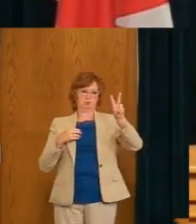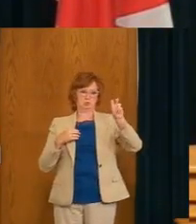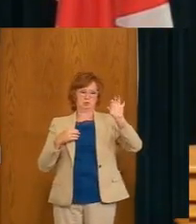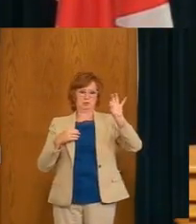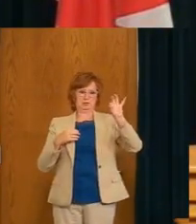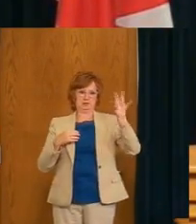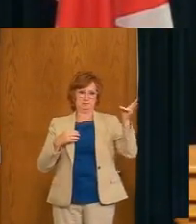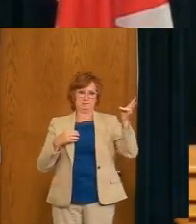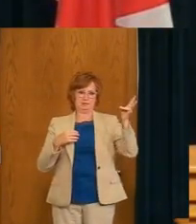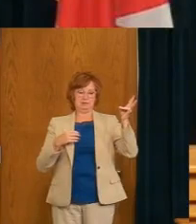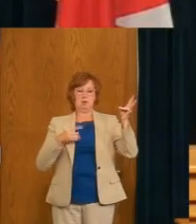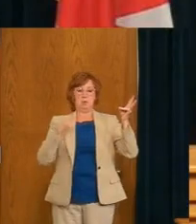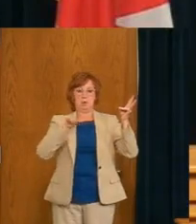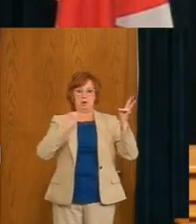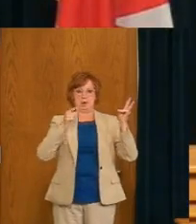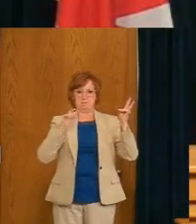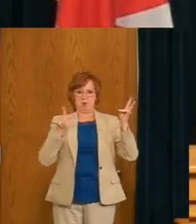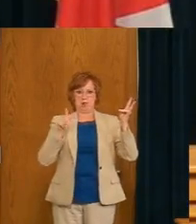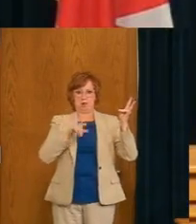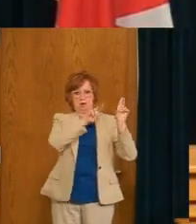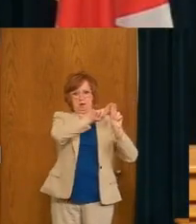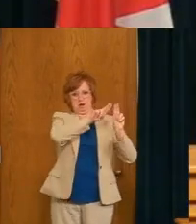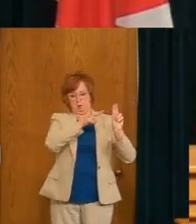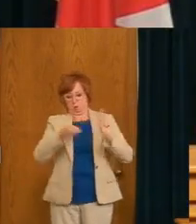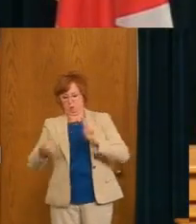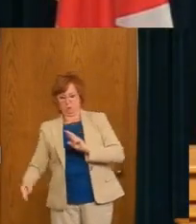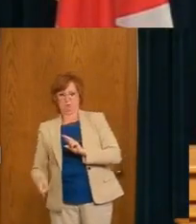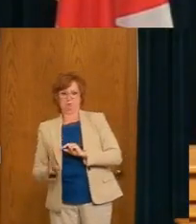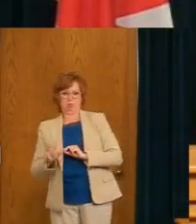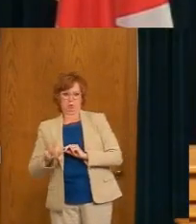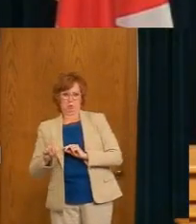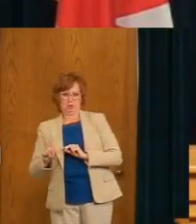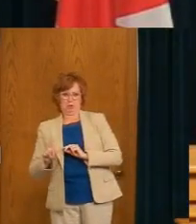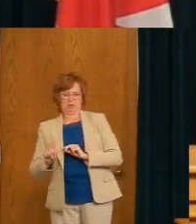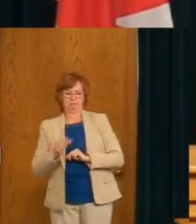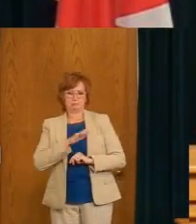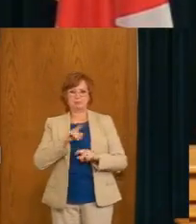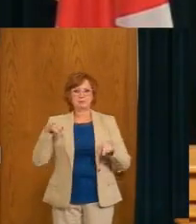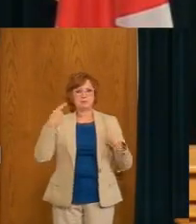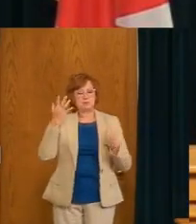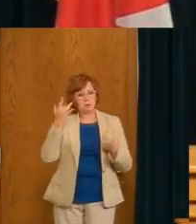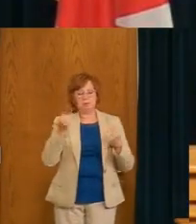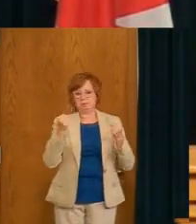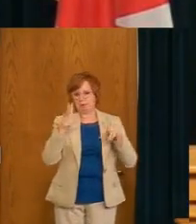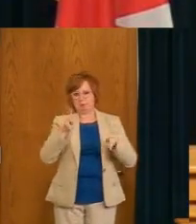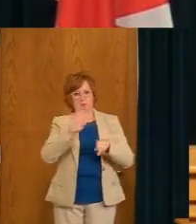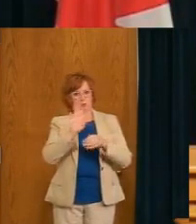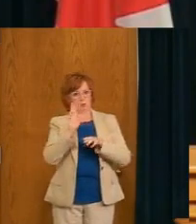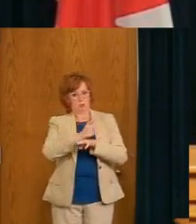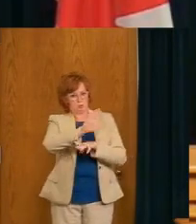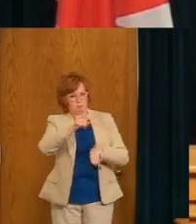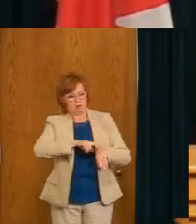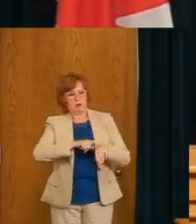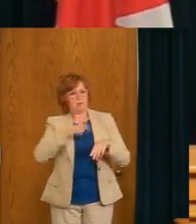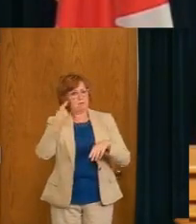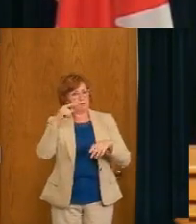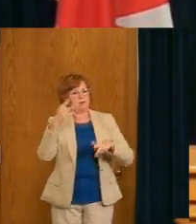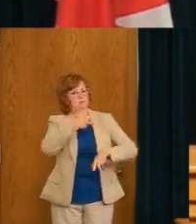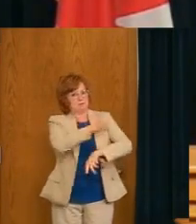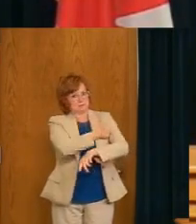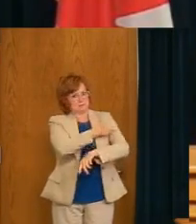mid-April. And that is due to the fact that so many Saskatchewan people have taken the time to go out and receive their vaccinations. And also